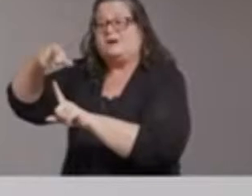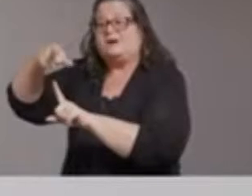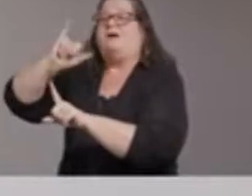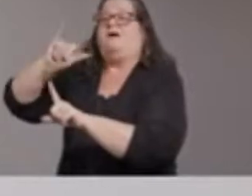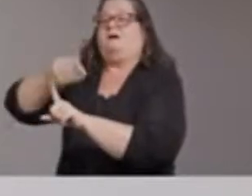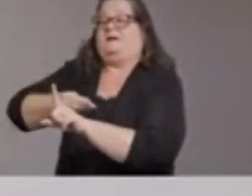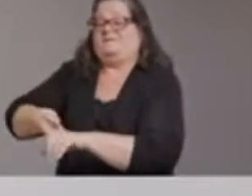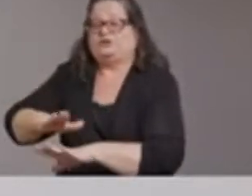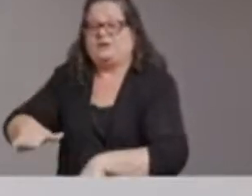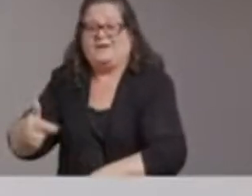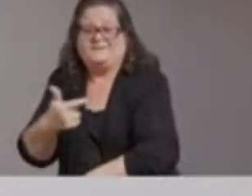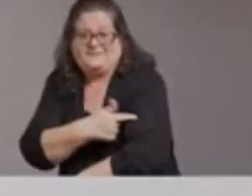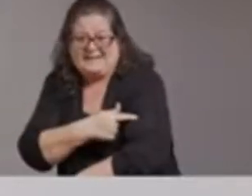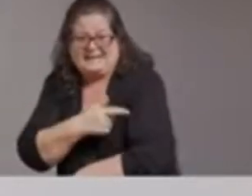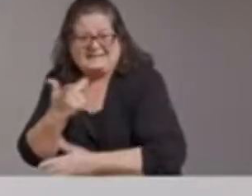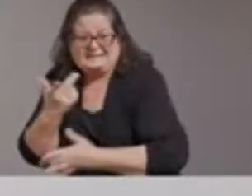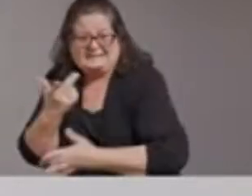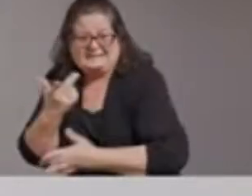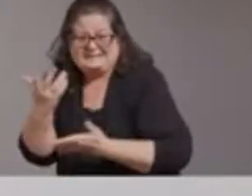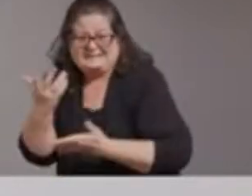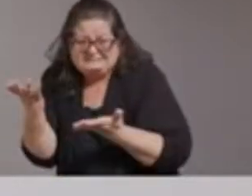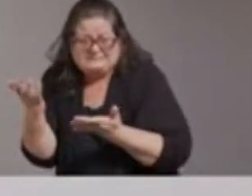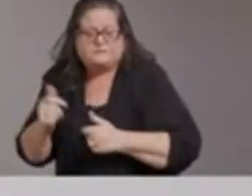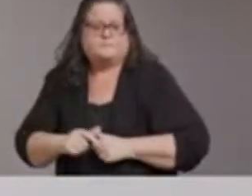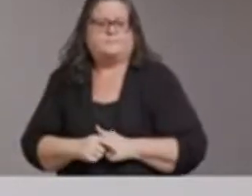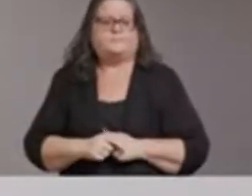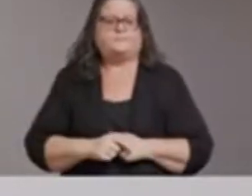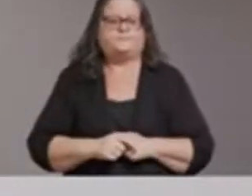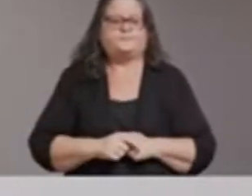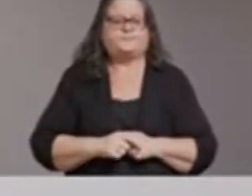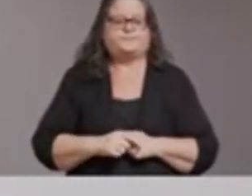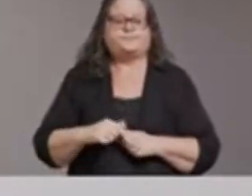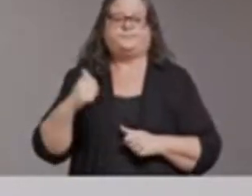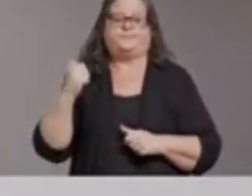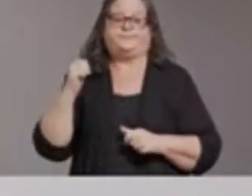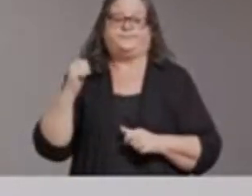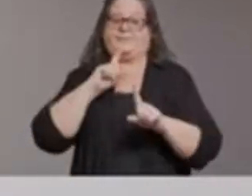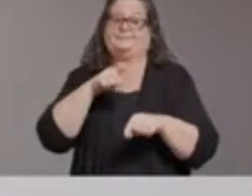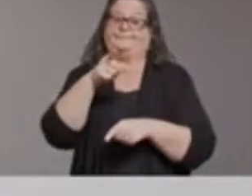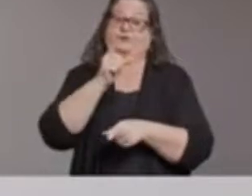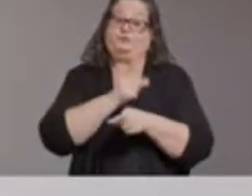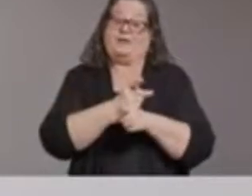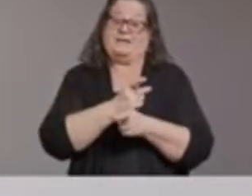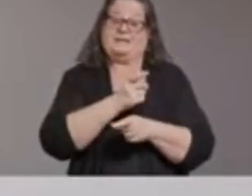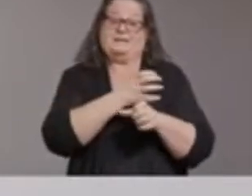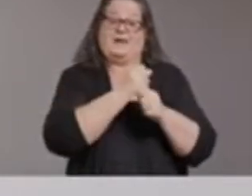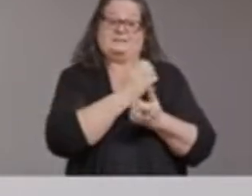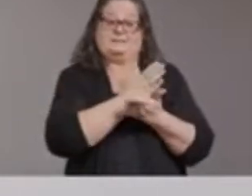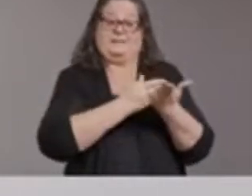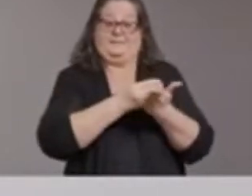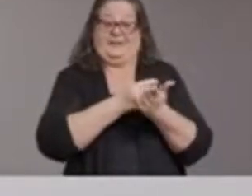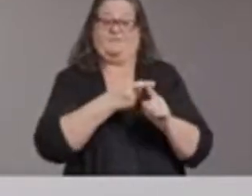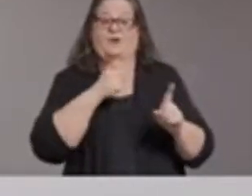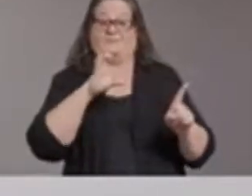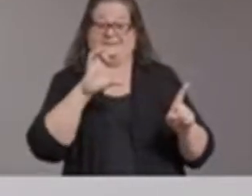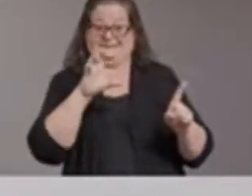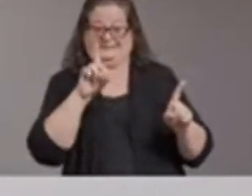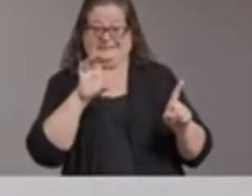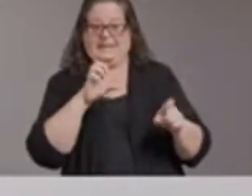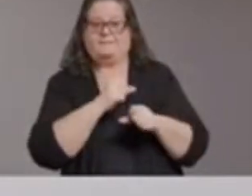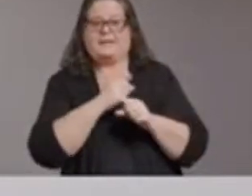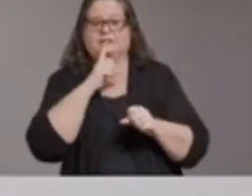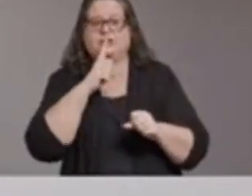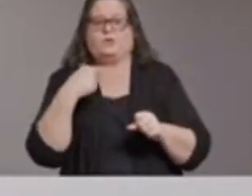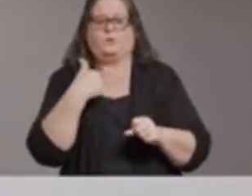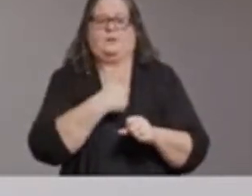receiving some funding from the Centers for Disease Control to ensure health equity with vaccination. And so some of those efforts will